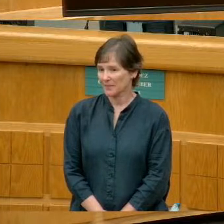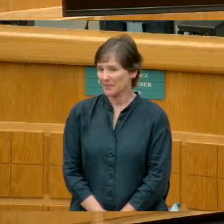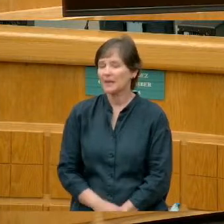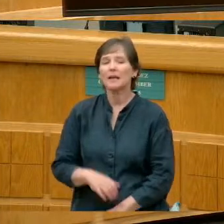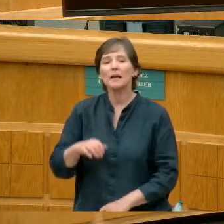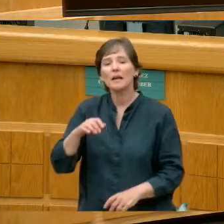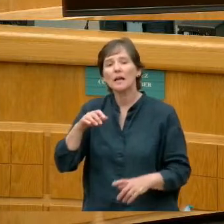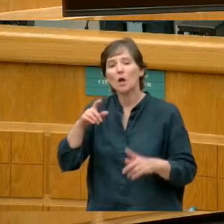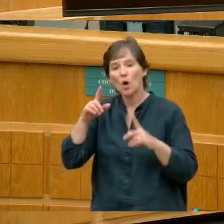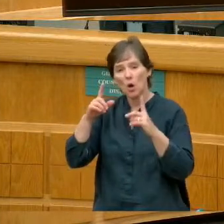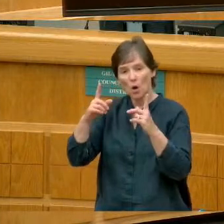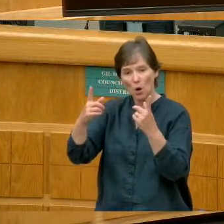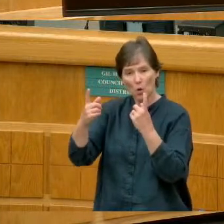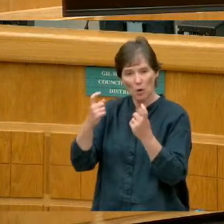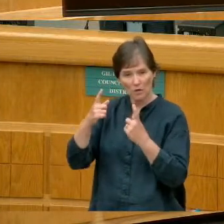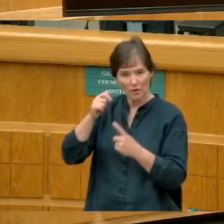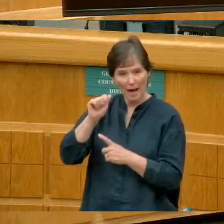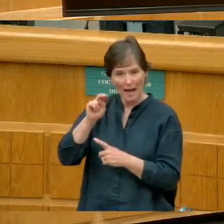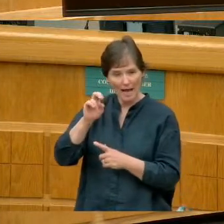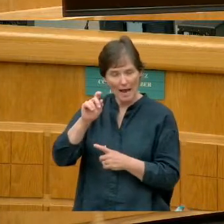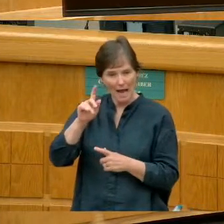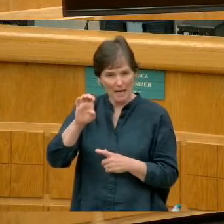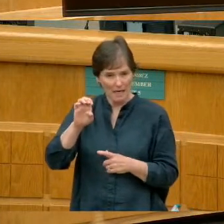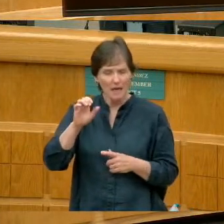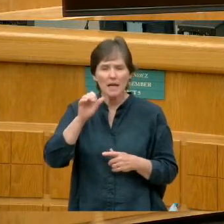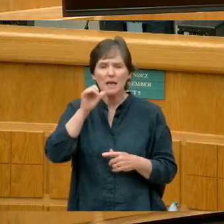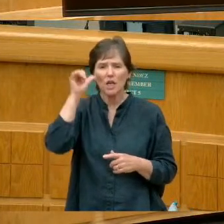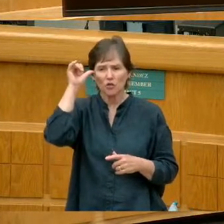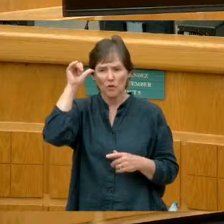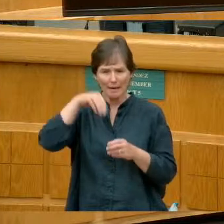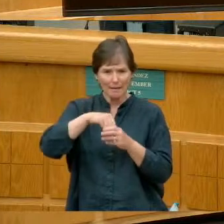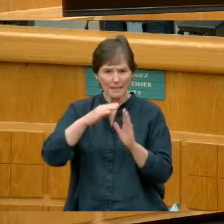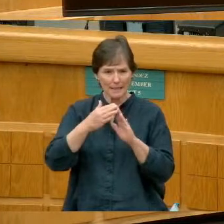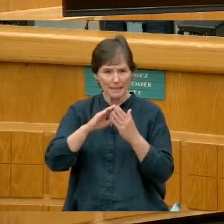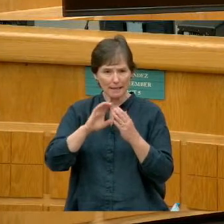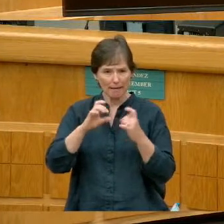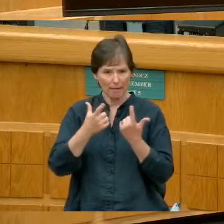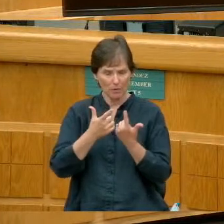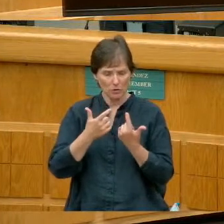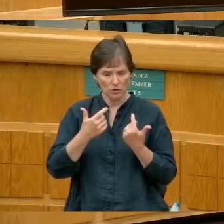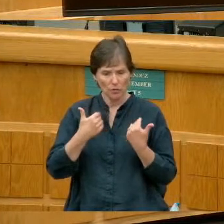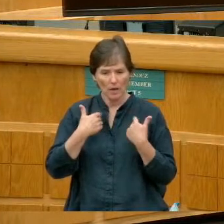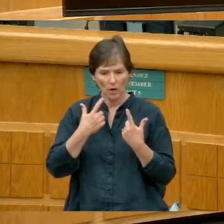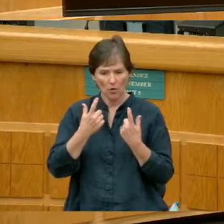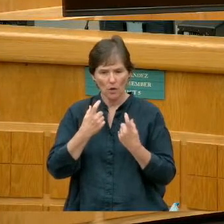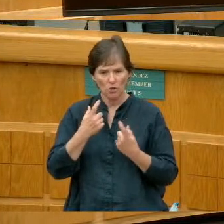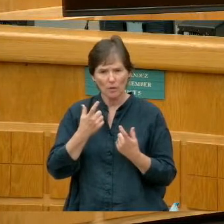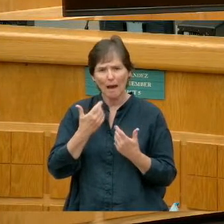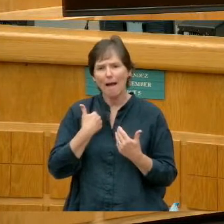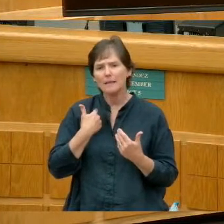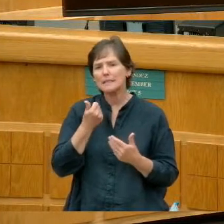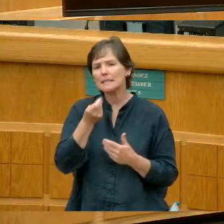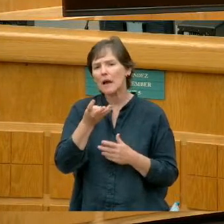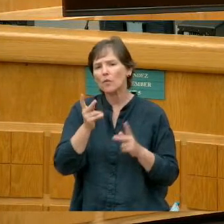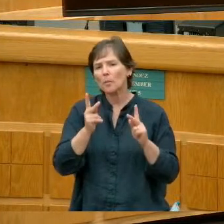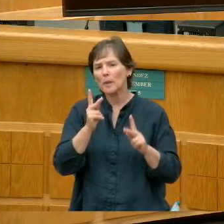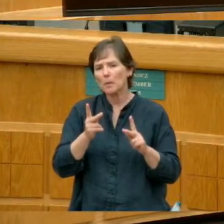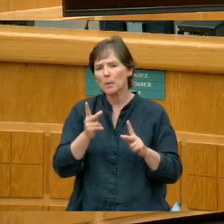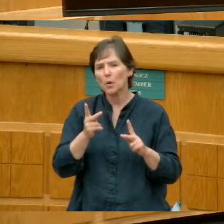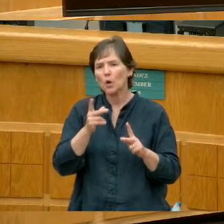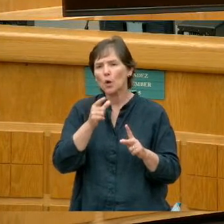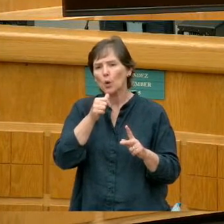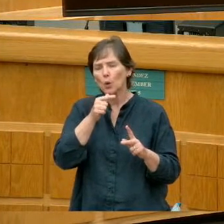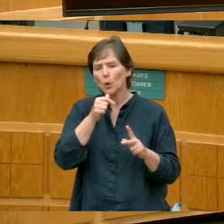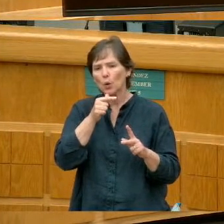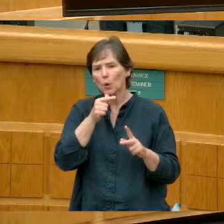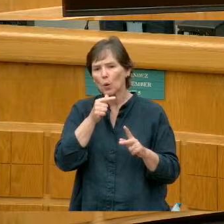Yes, yesterday, I believe during the city council meeting, you had mentioned that there had been several people who died of COVID-19 at home. Could you